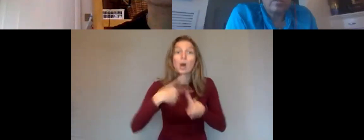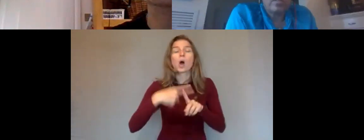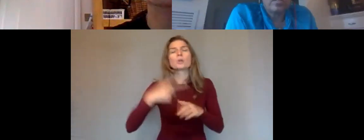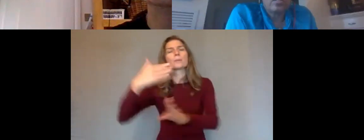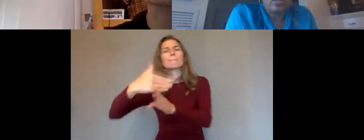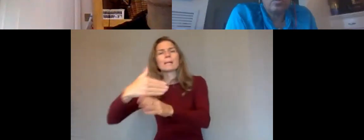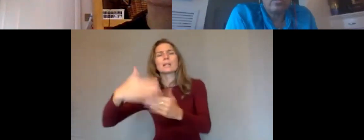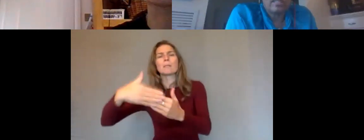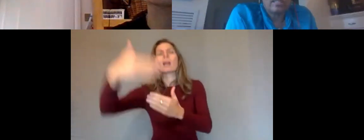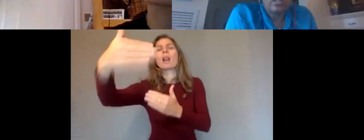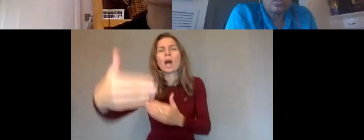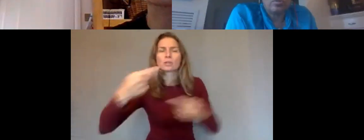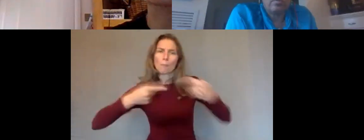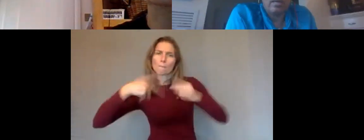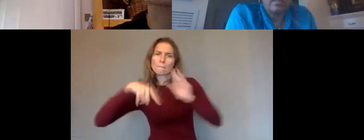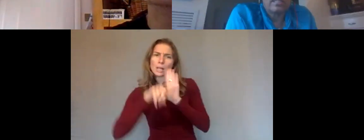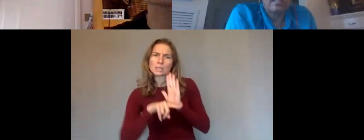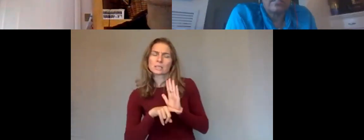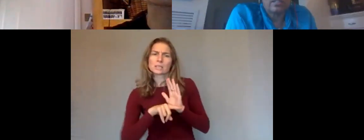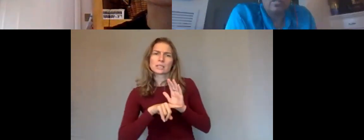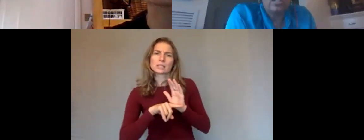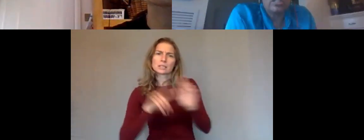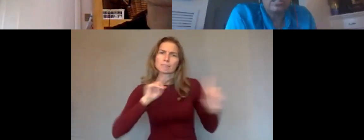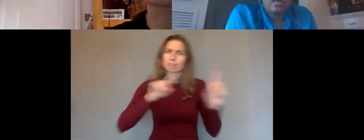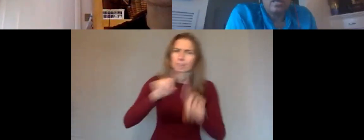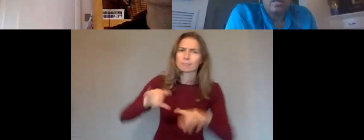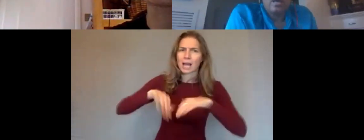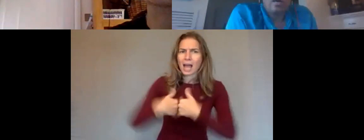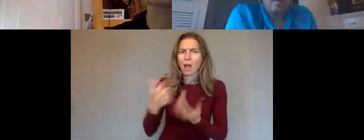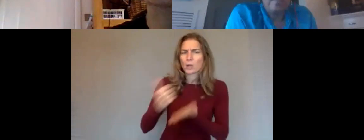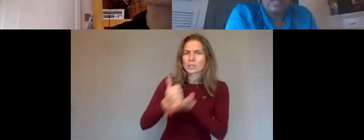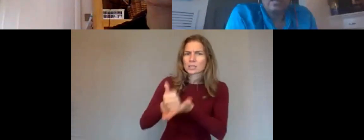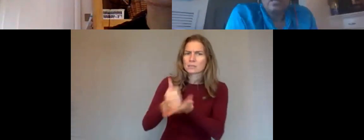policy responses to addressing the issue around assistive technologies,